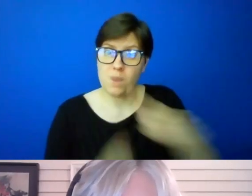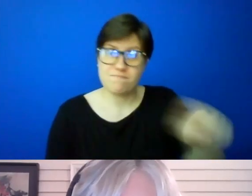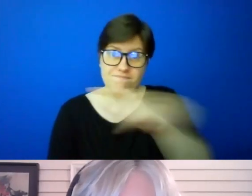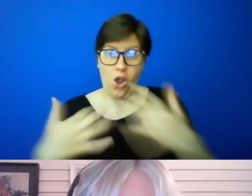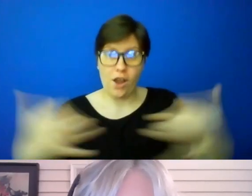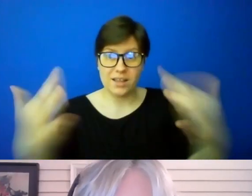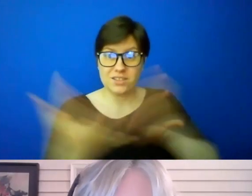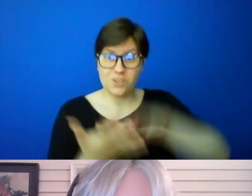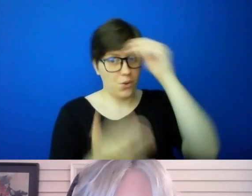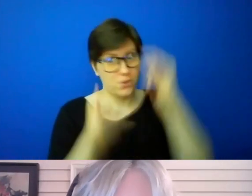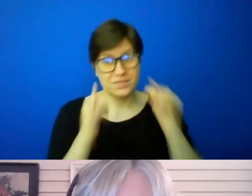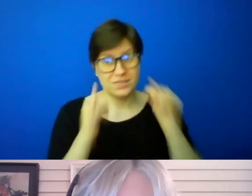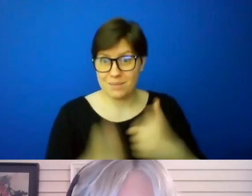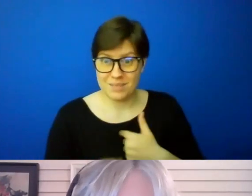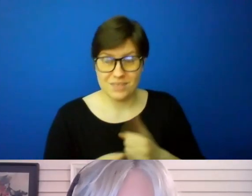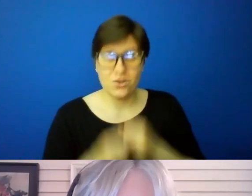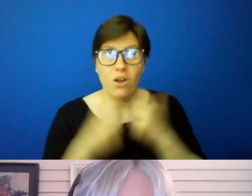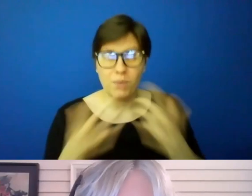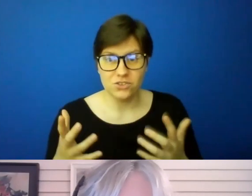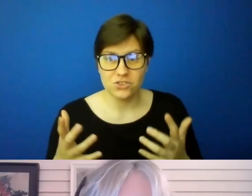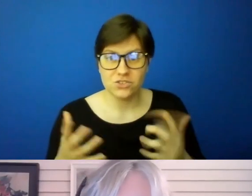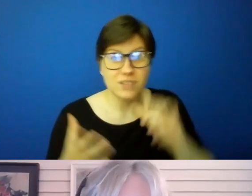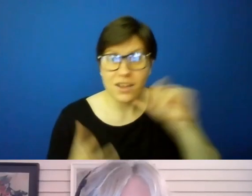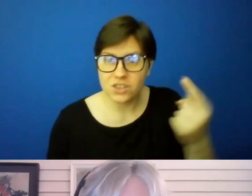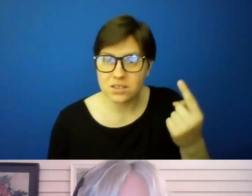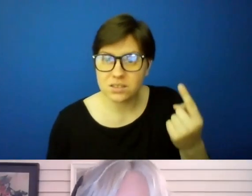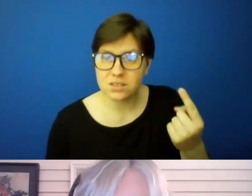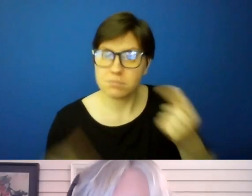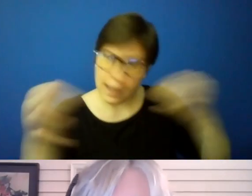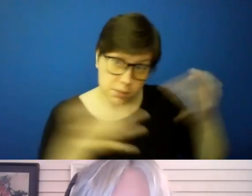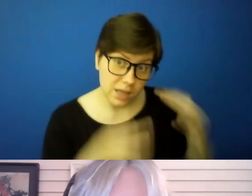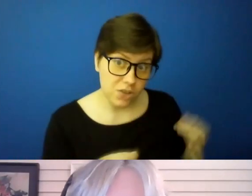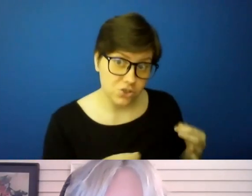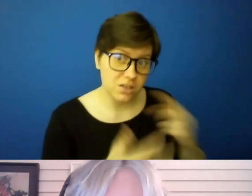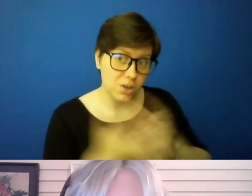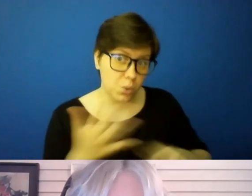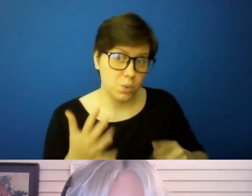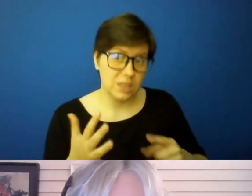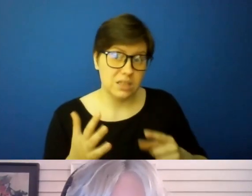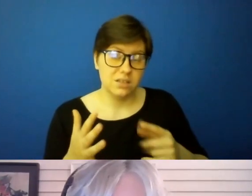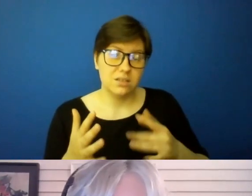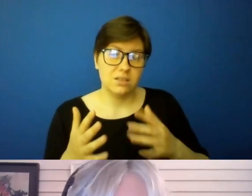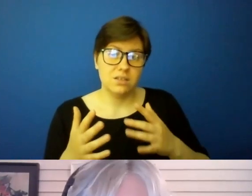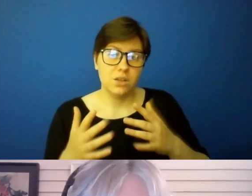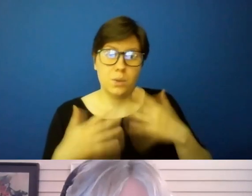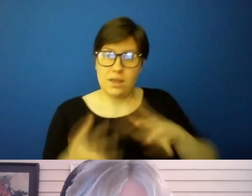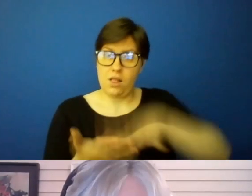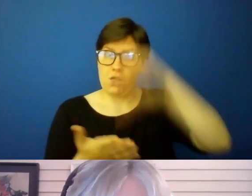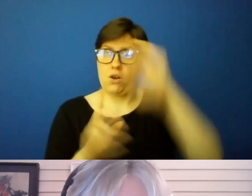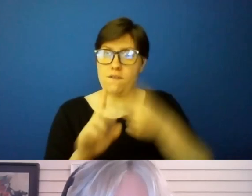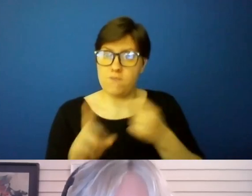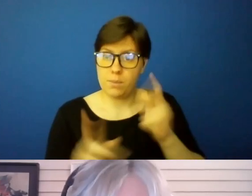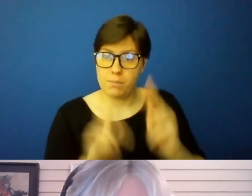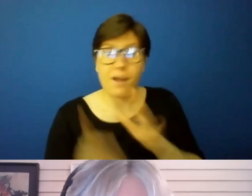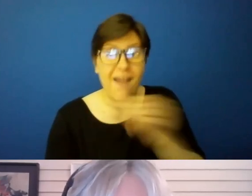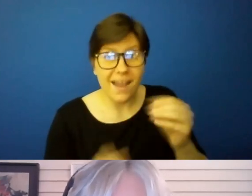I have from not just the explanations that we've received from our speakers, but also from the manner in which they